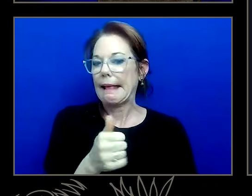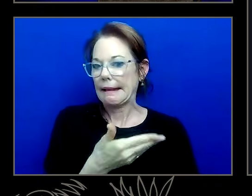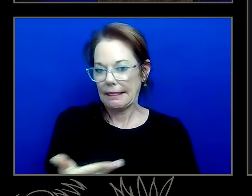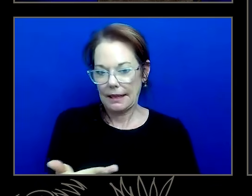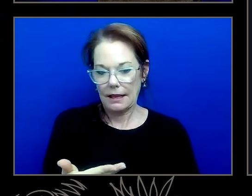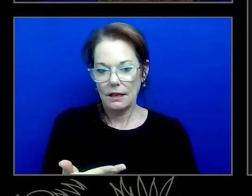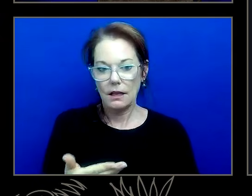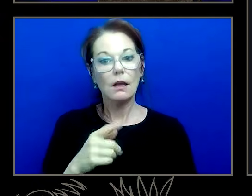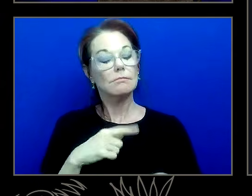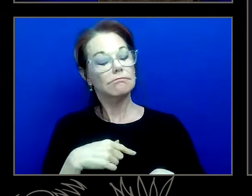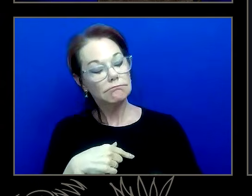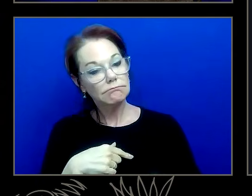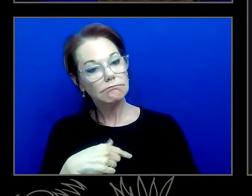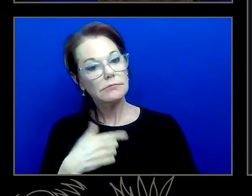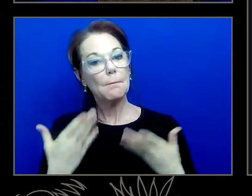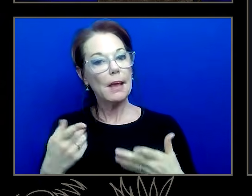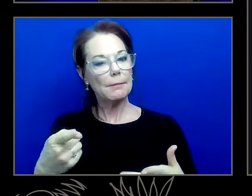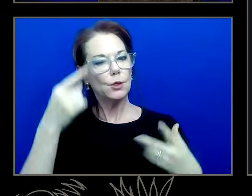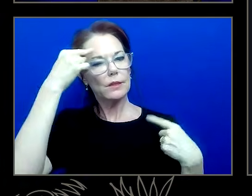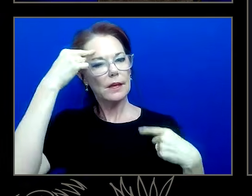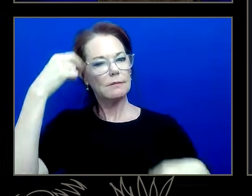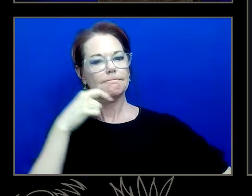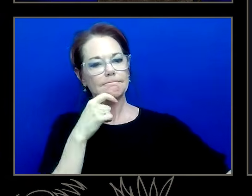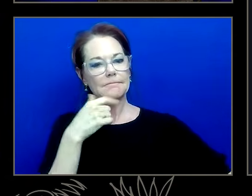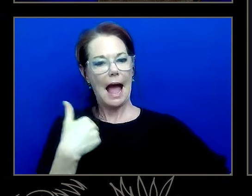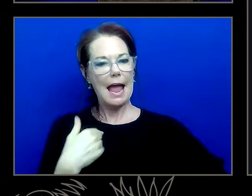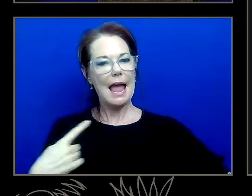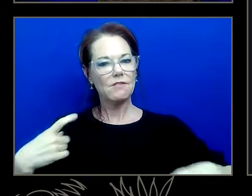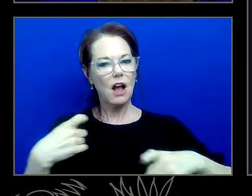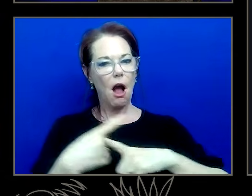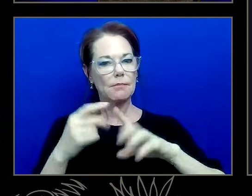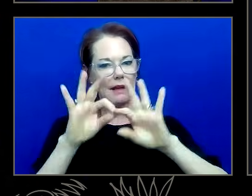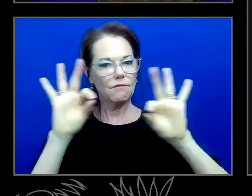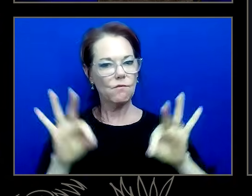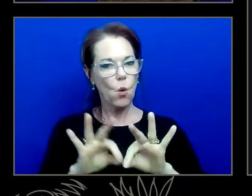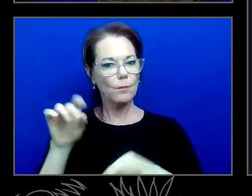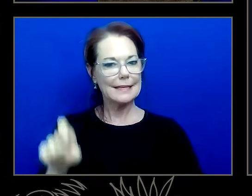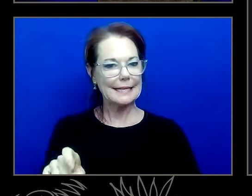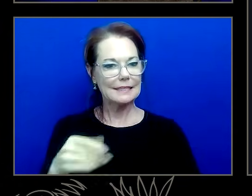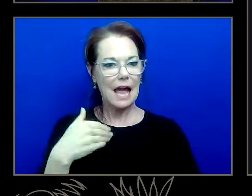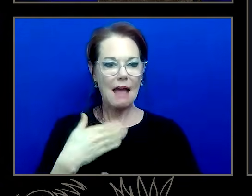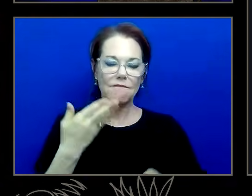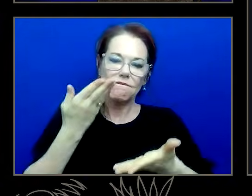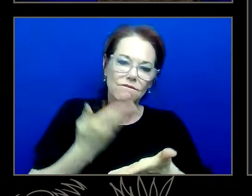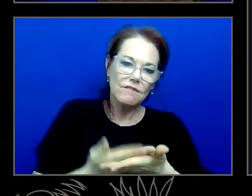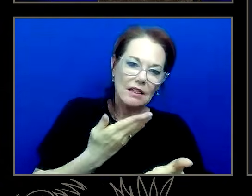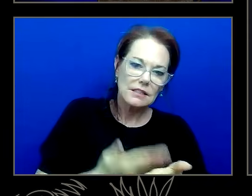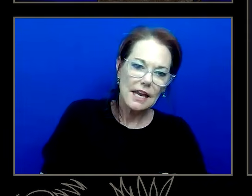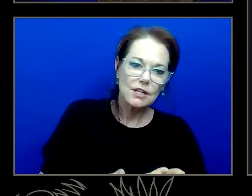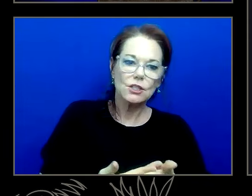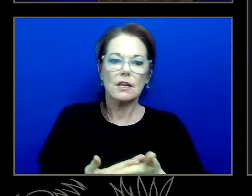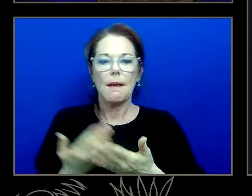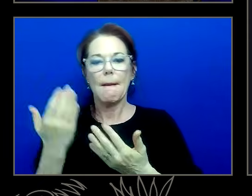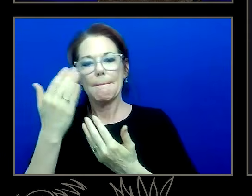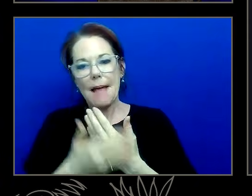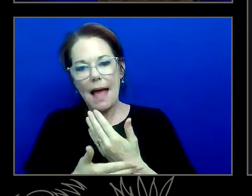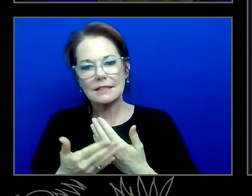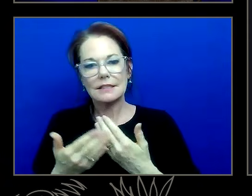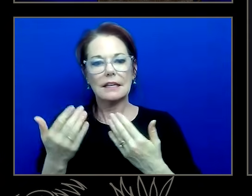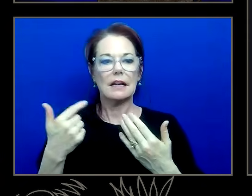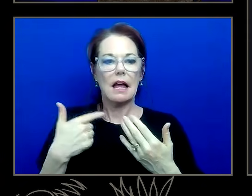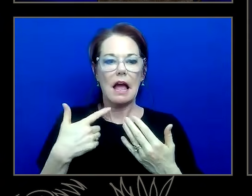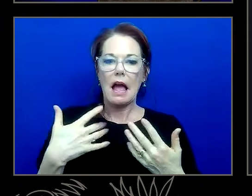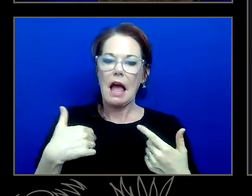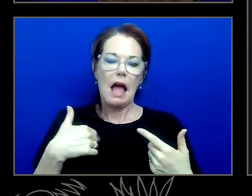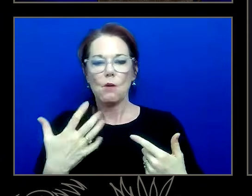of course, you might be thinking, I have complex form needs. I have validation and masking, and I want to